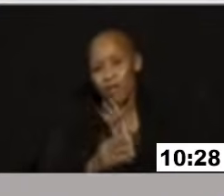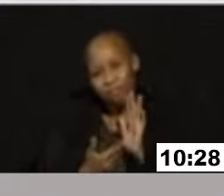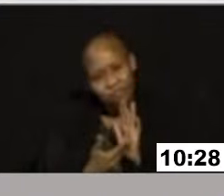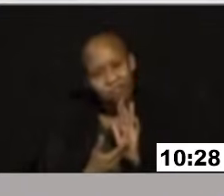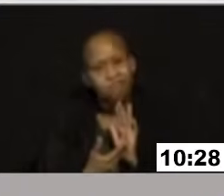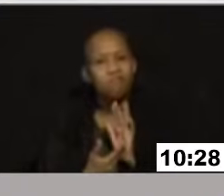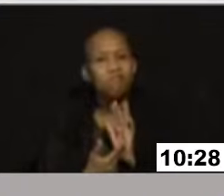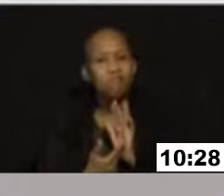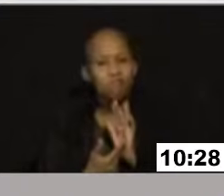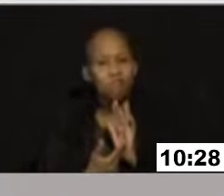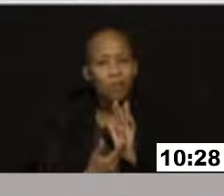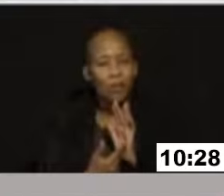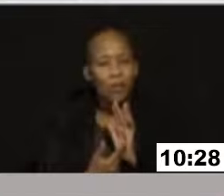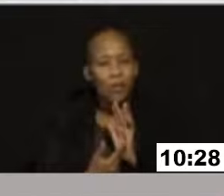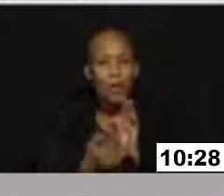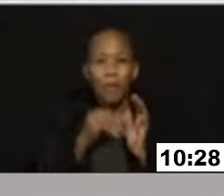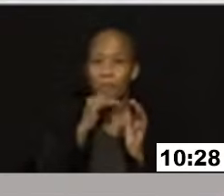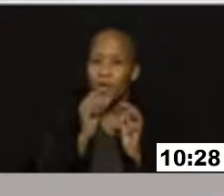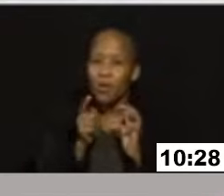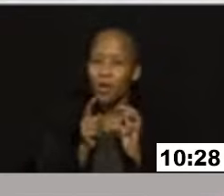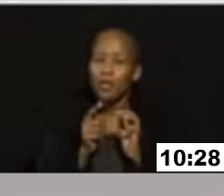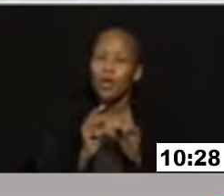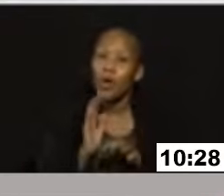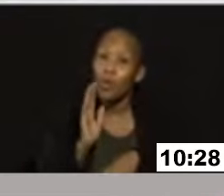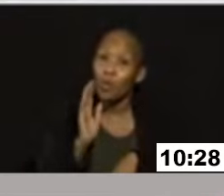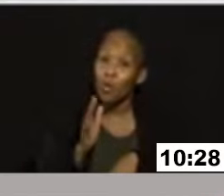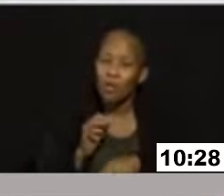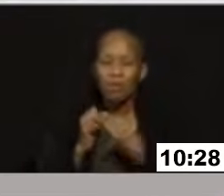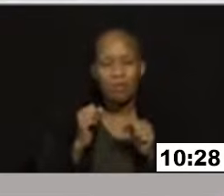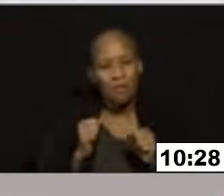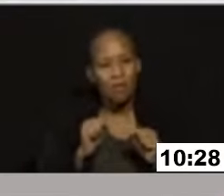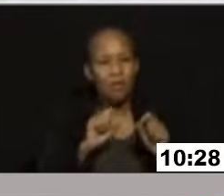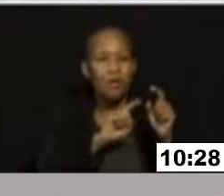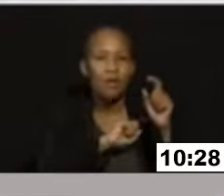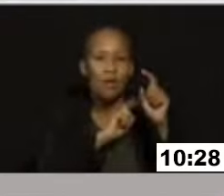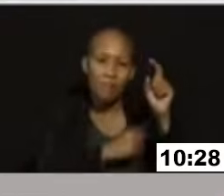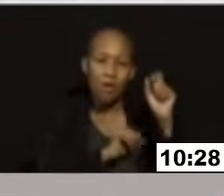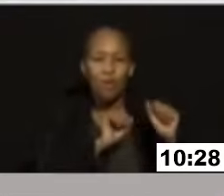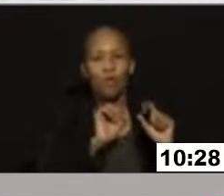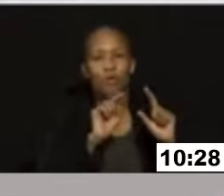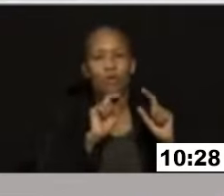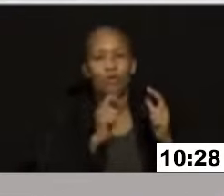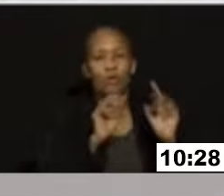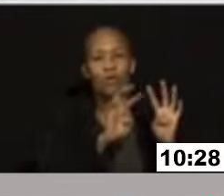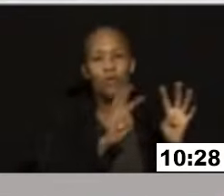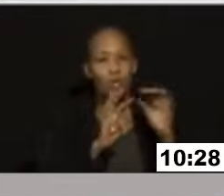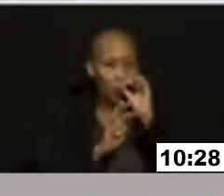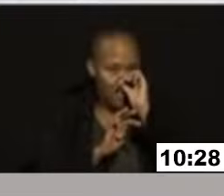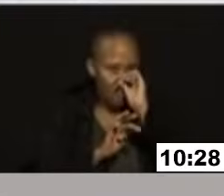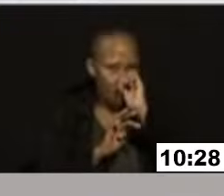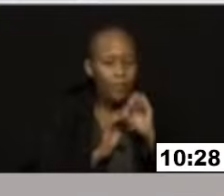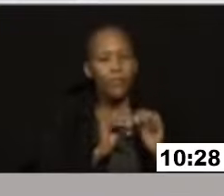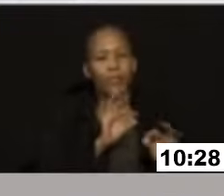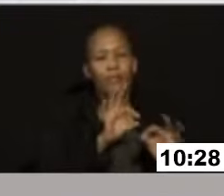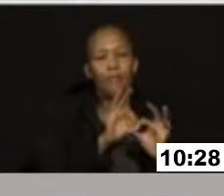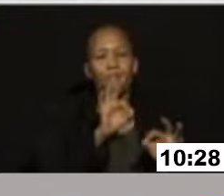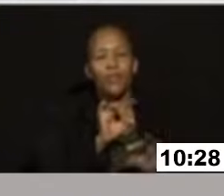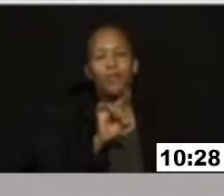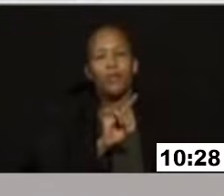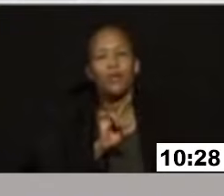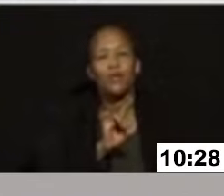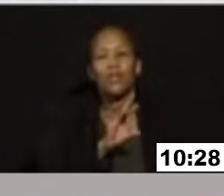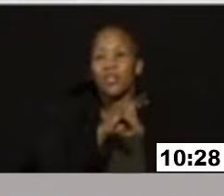So it would still be within the powers of the Commission, and that particularly of the Chair, if she is so minded